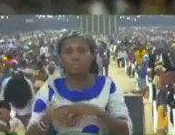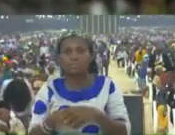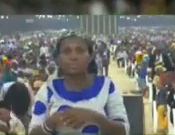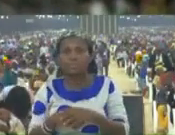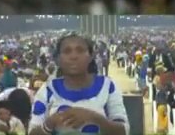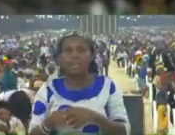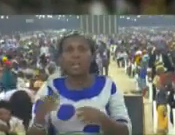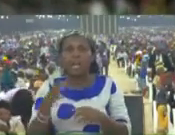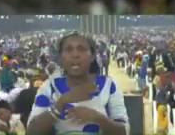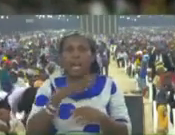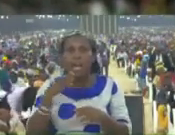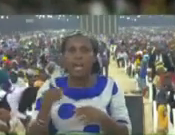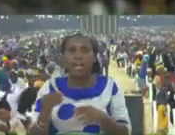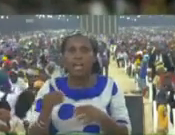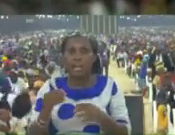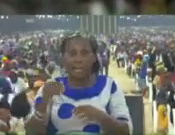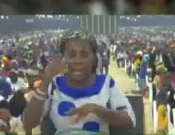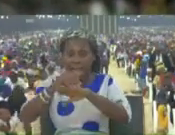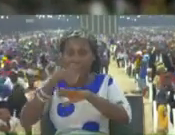at the darkest moment.